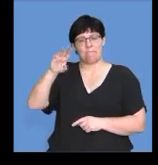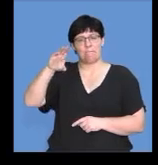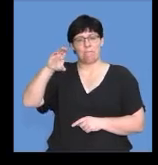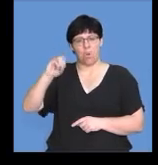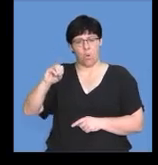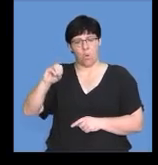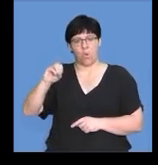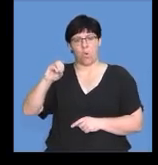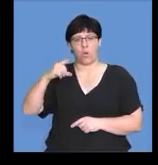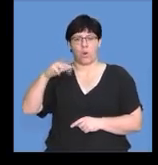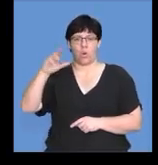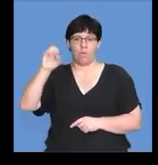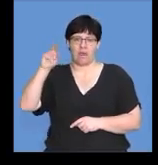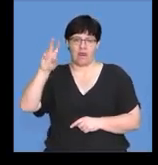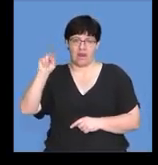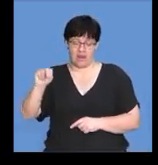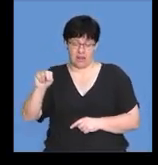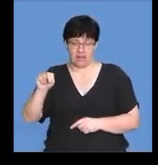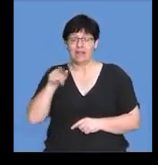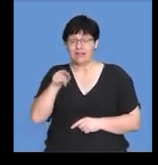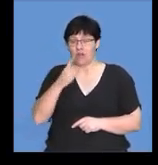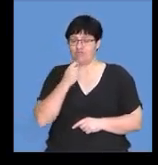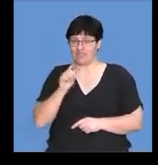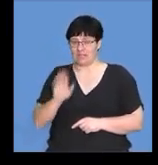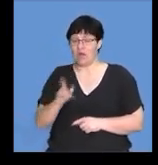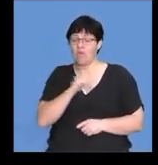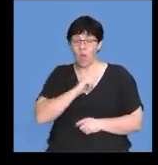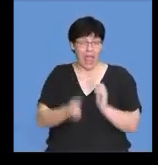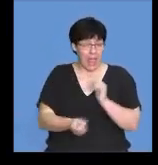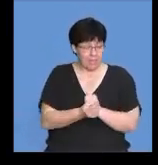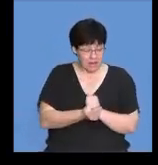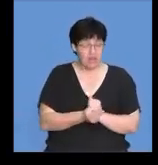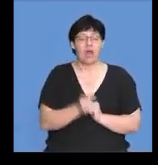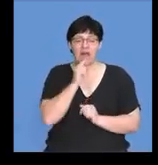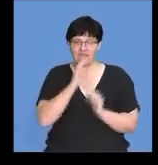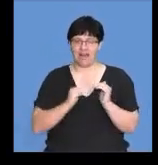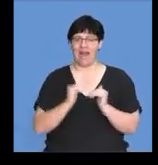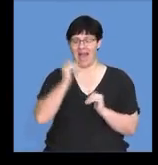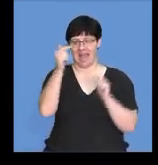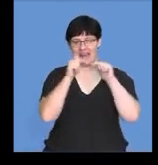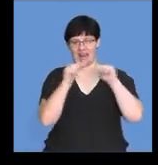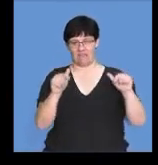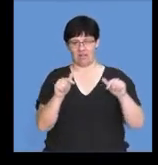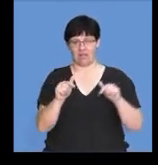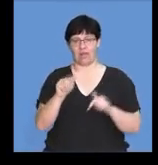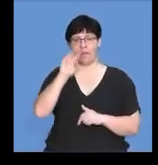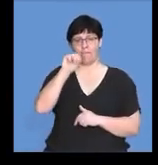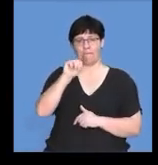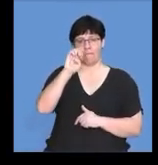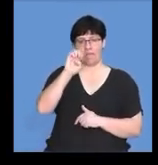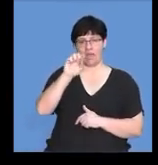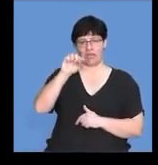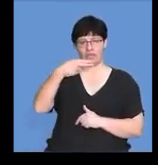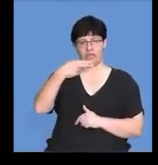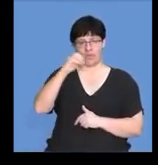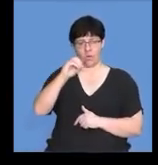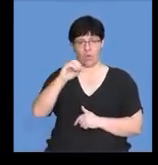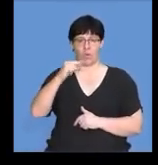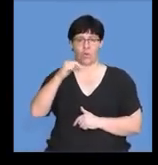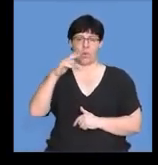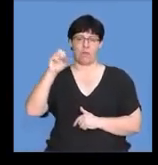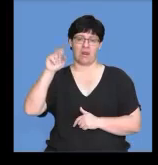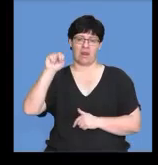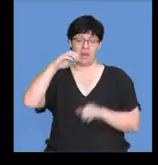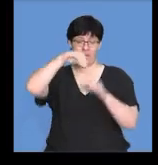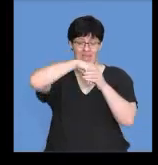red distinct color. When this happens, this results in a high level of methemoglobin in the blood.